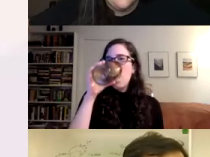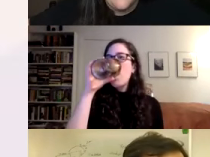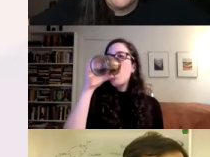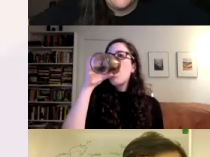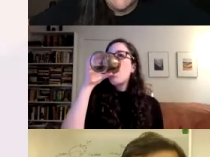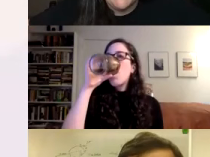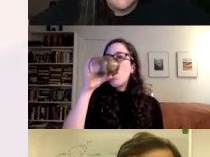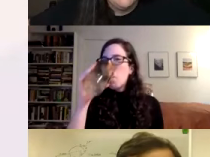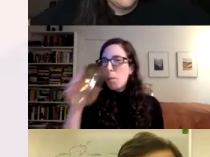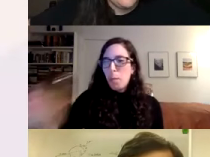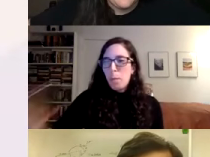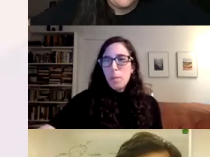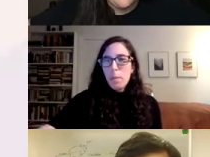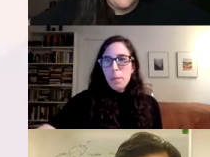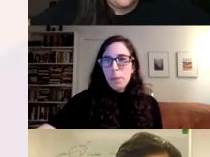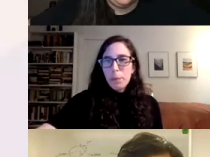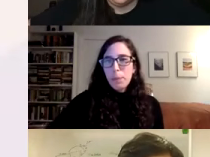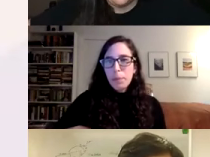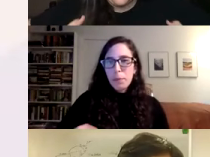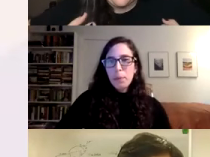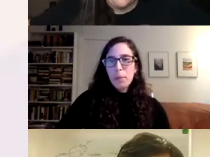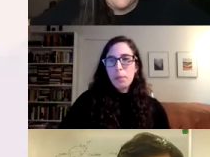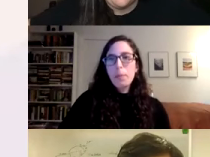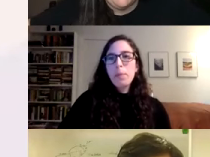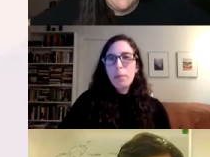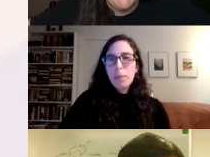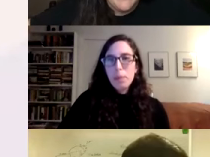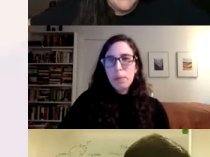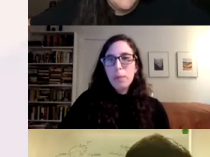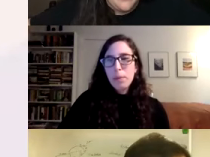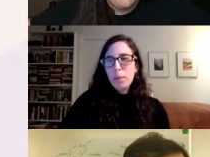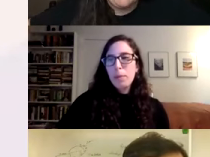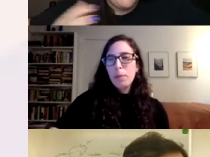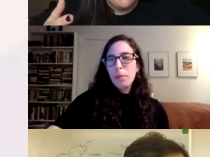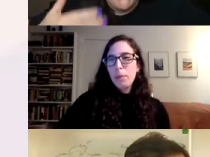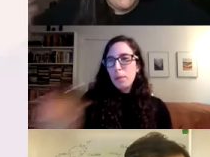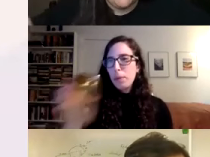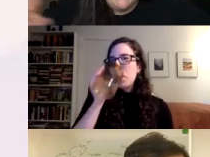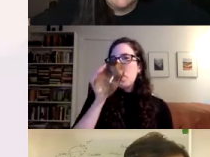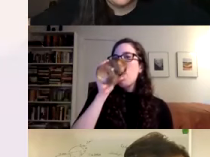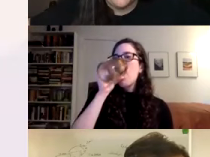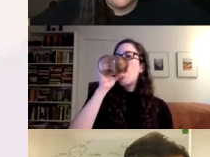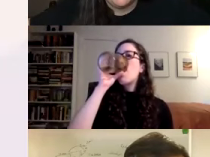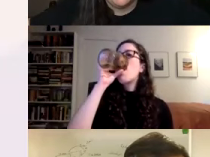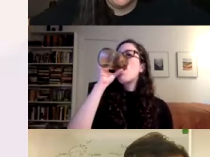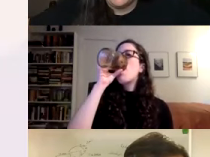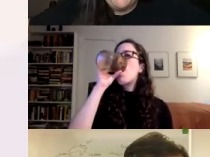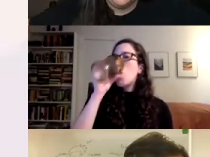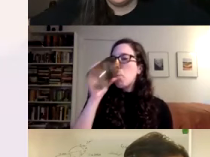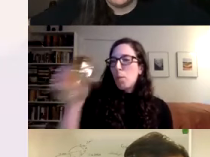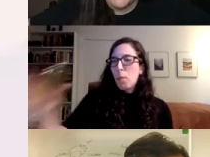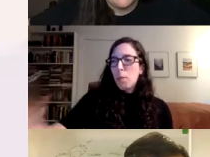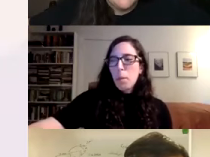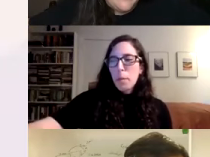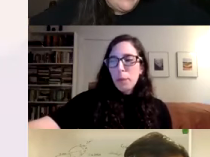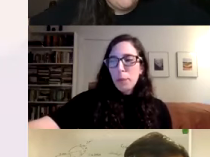experiencing an overdose. So you can get that in Philadelphia if you are around